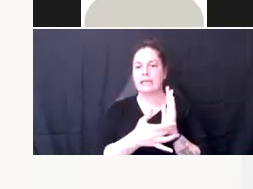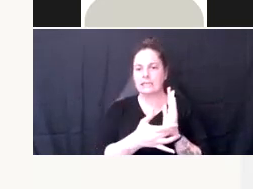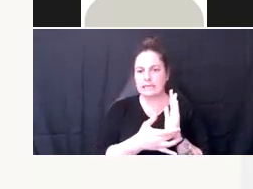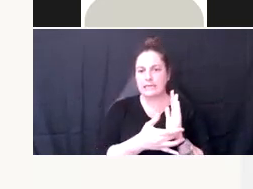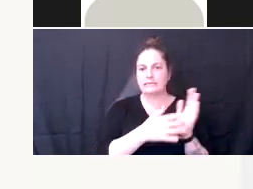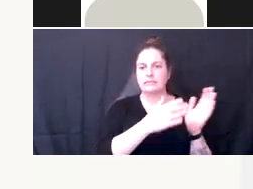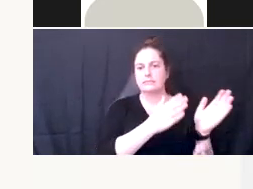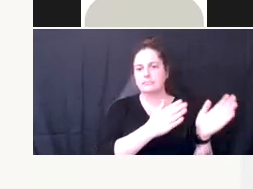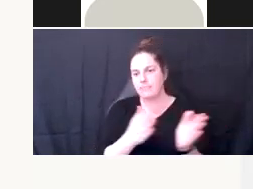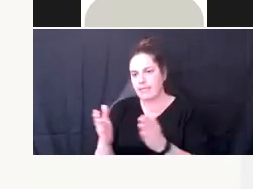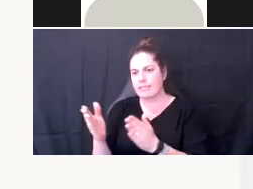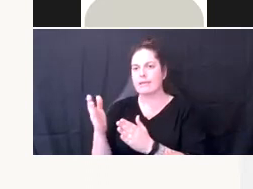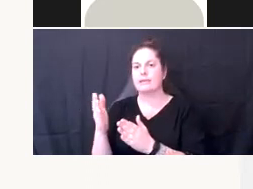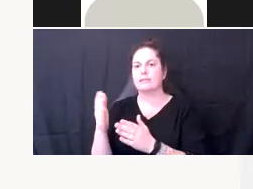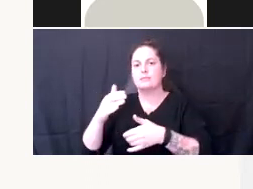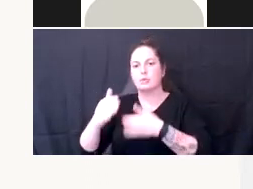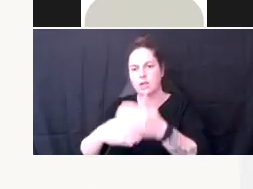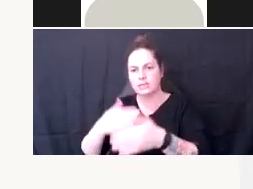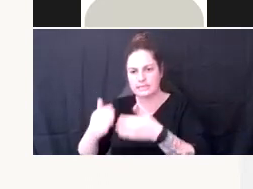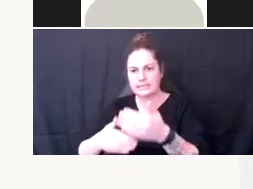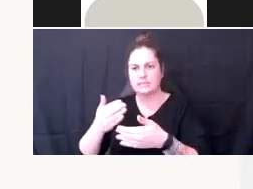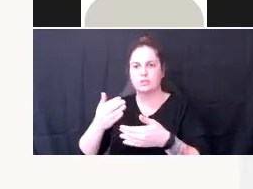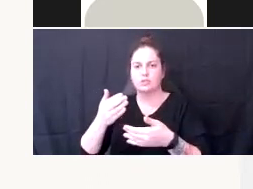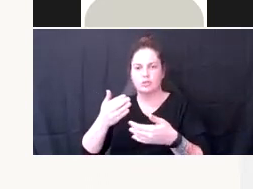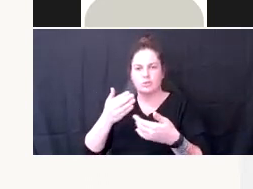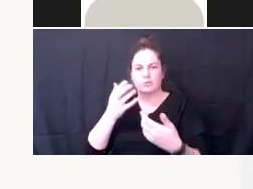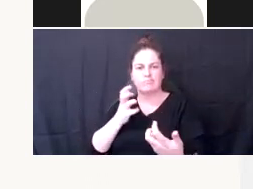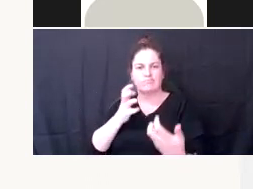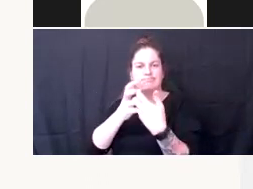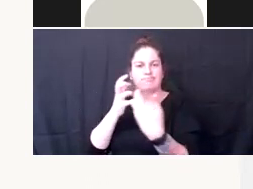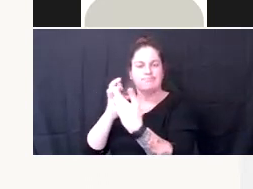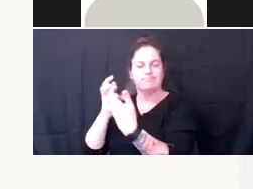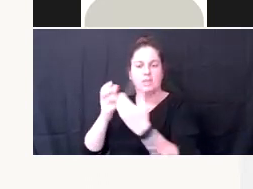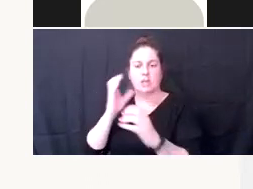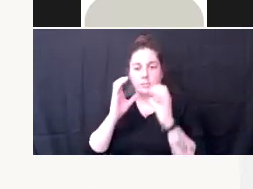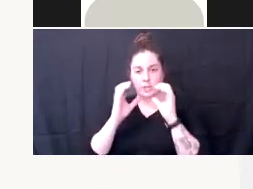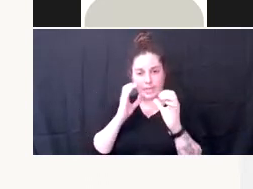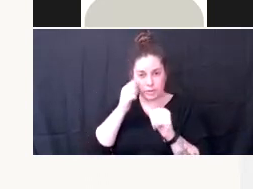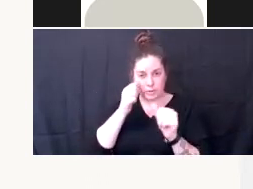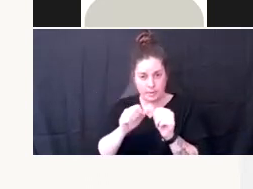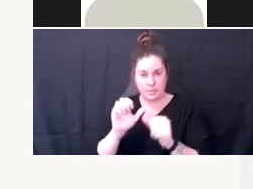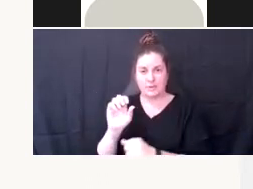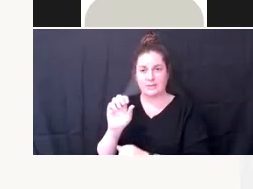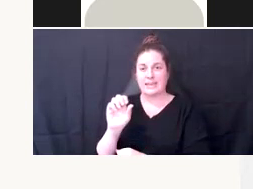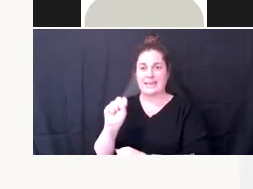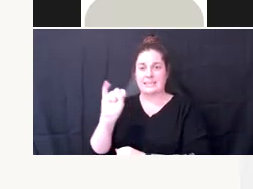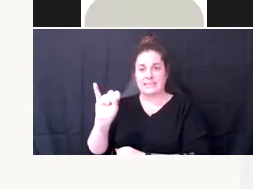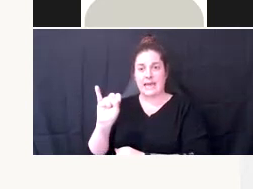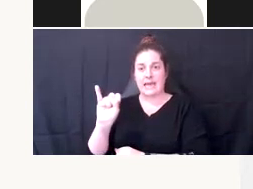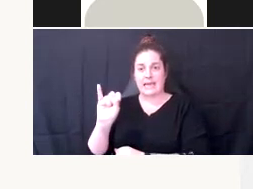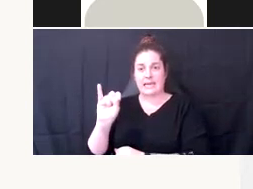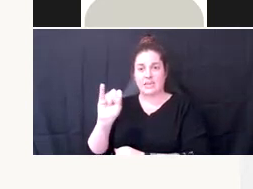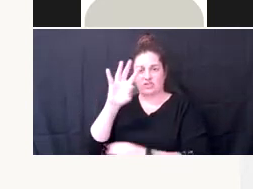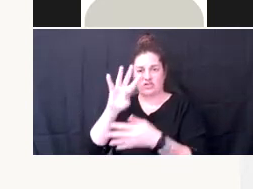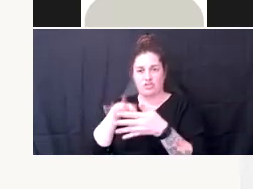to facilitate that communication. I gave the example of the SI prefix chart um,